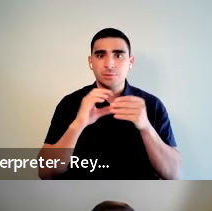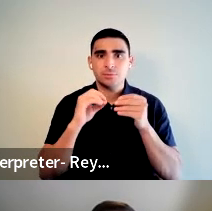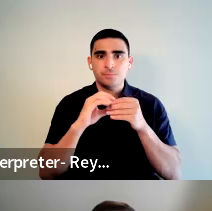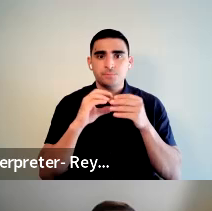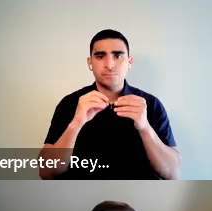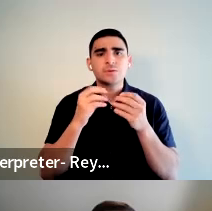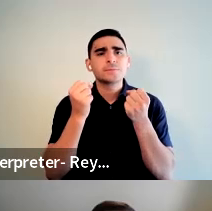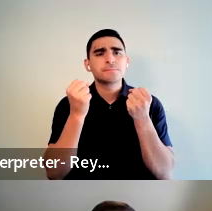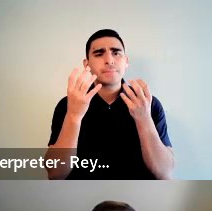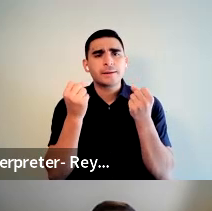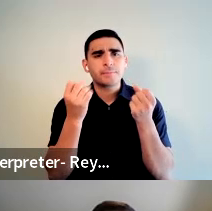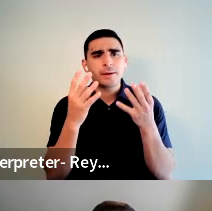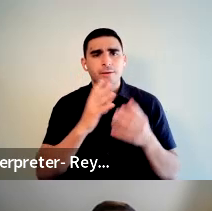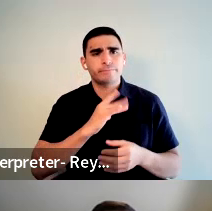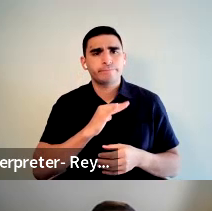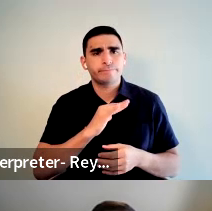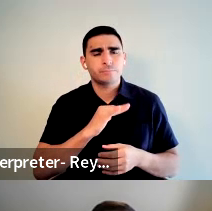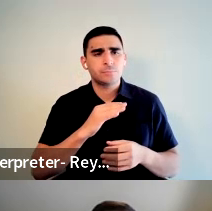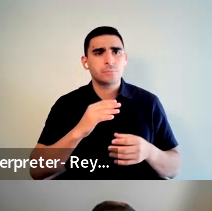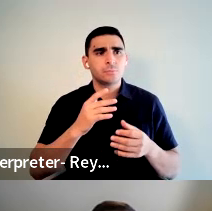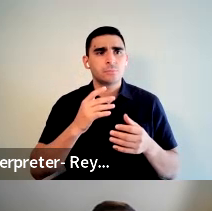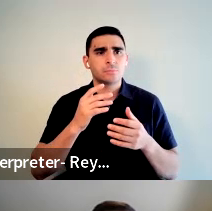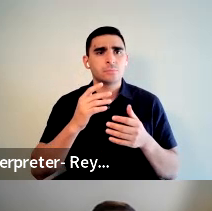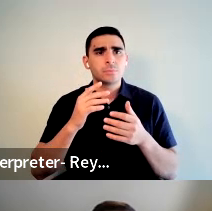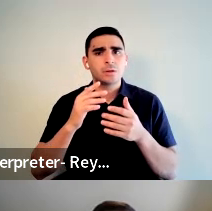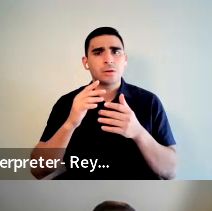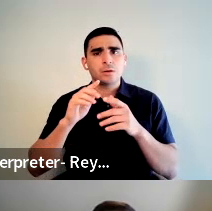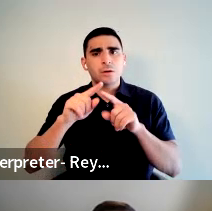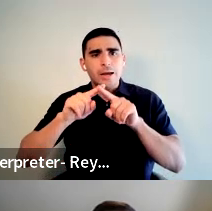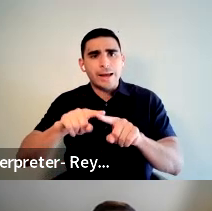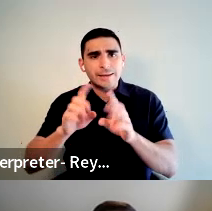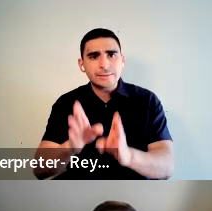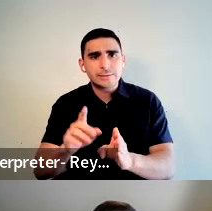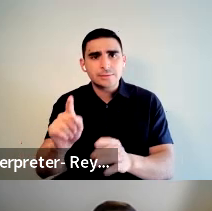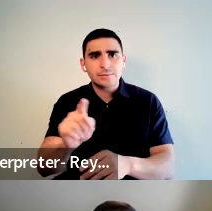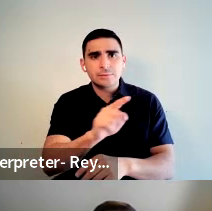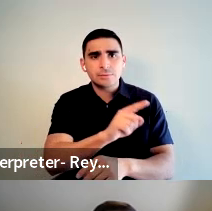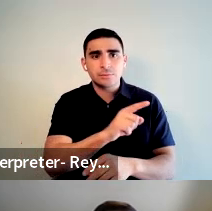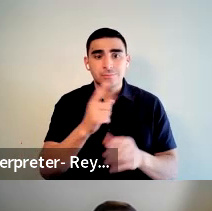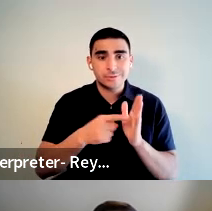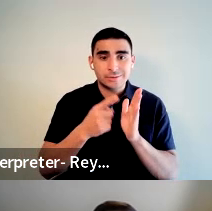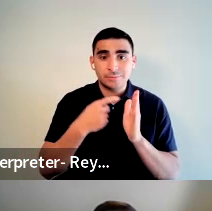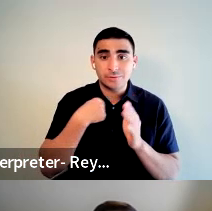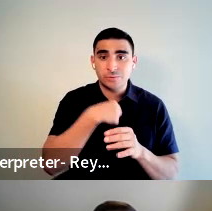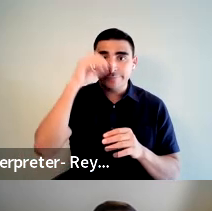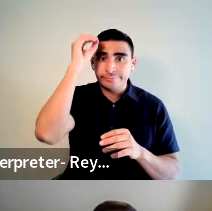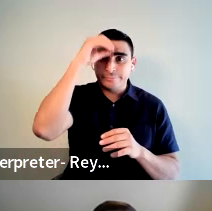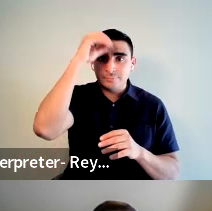rich assets in the community that either we all don't know about or that are